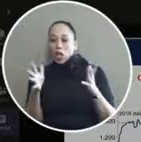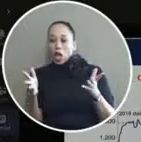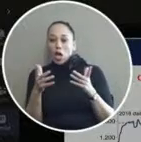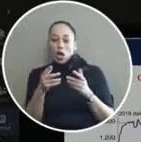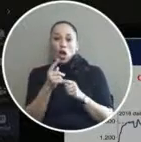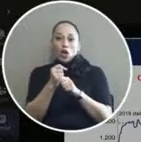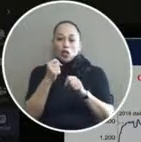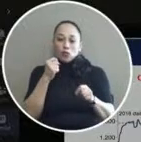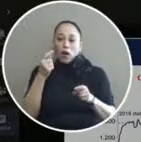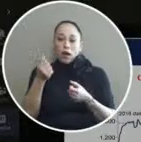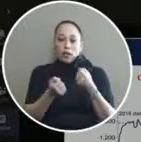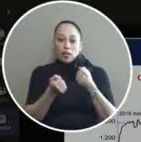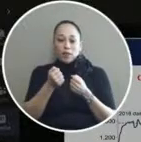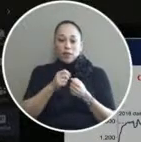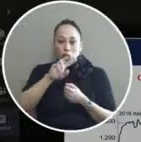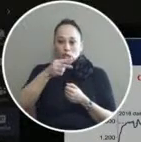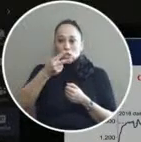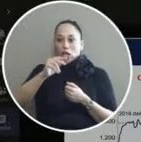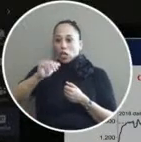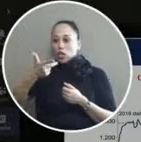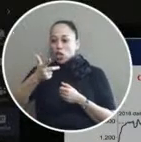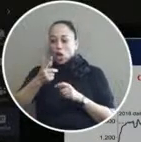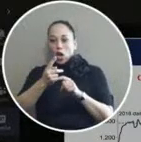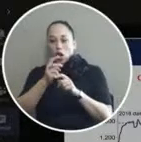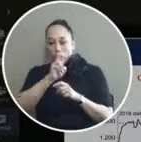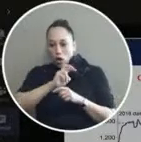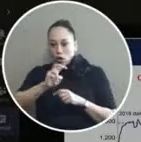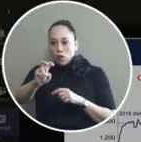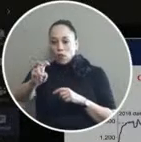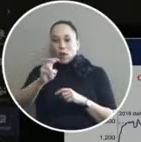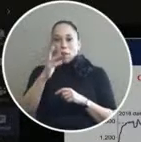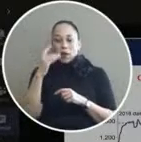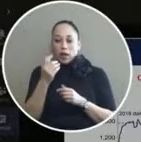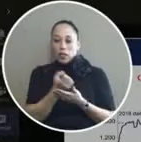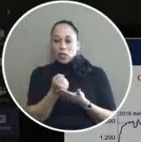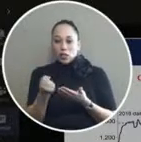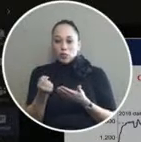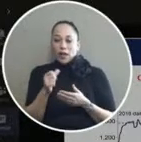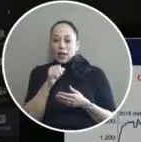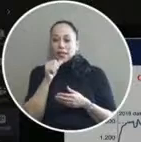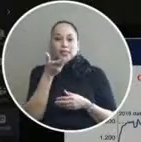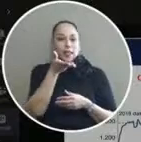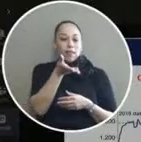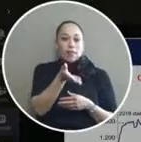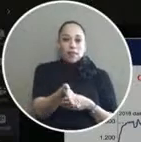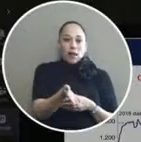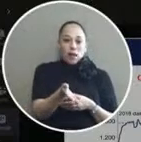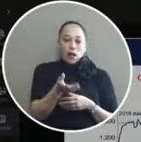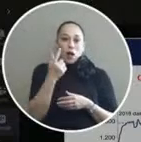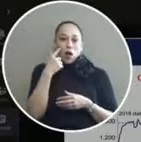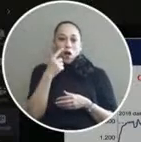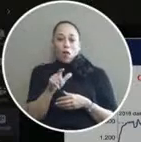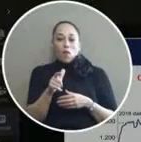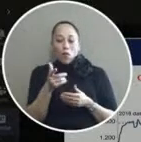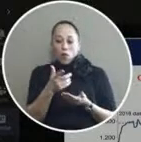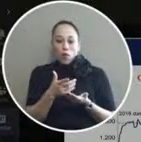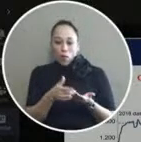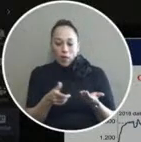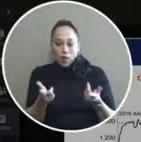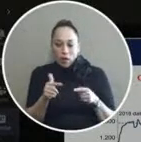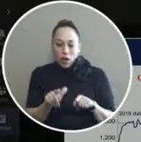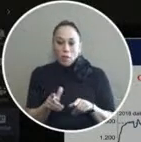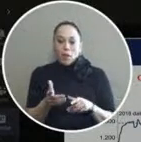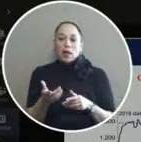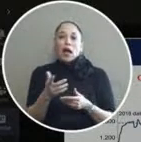drivers are not making that second, third trip in the day because the supply just isn't there. The need just isn't there for that to happen.